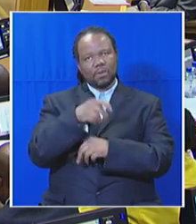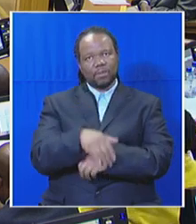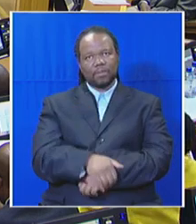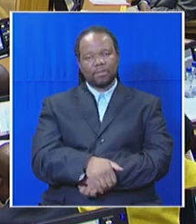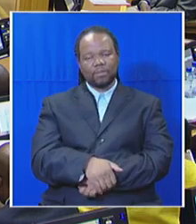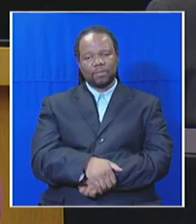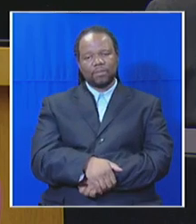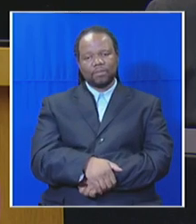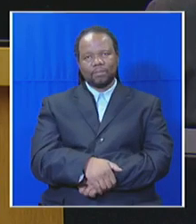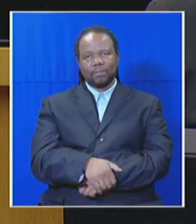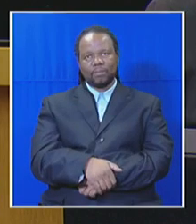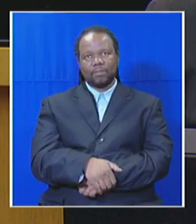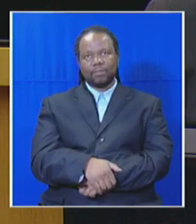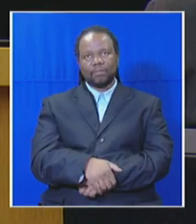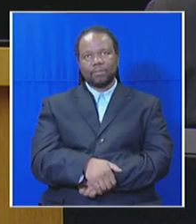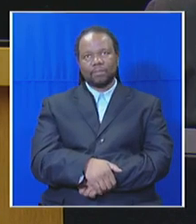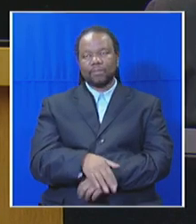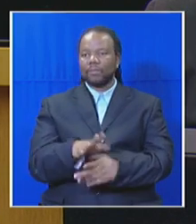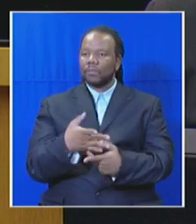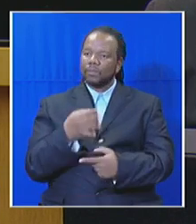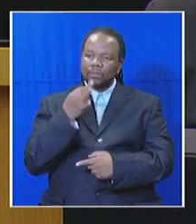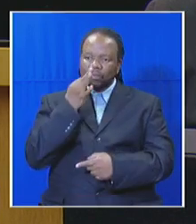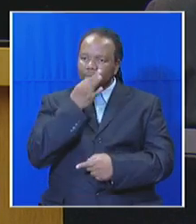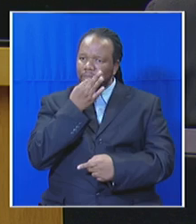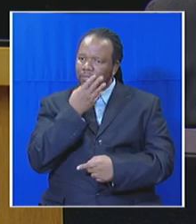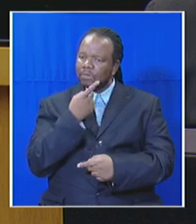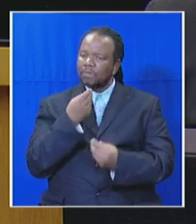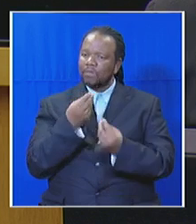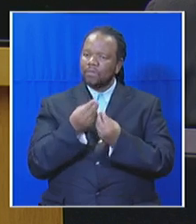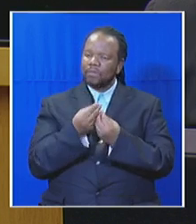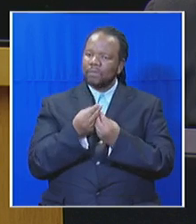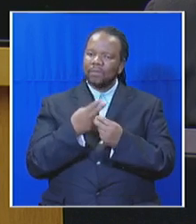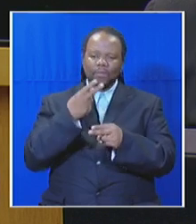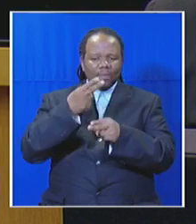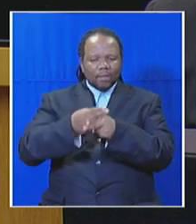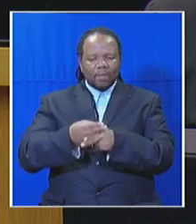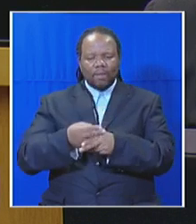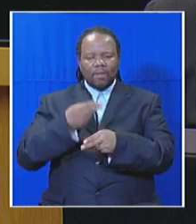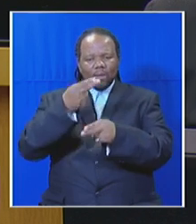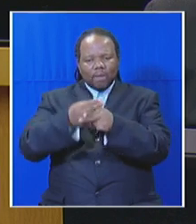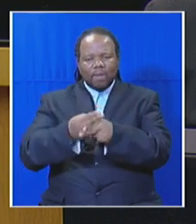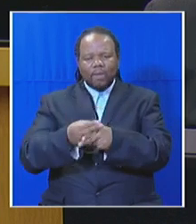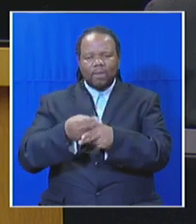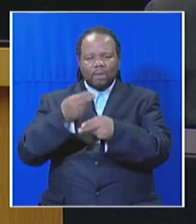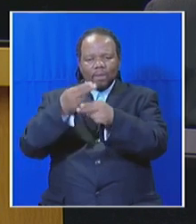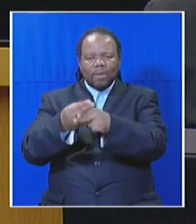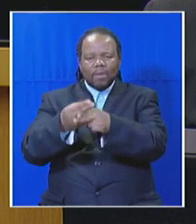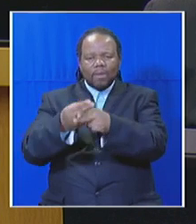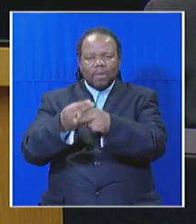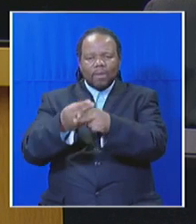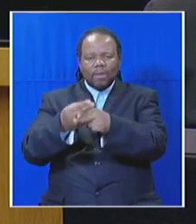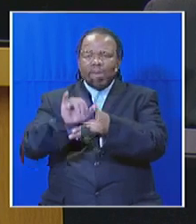we keep repeating one and the same thing. We adopted a rule